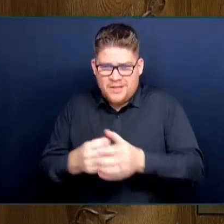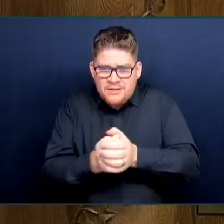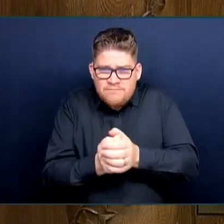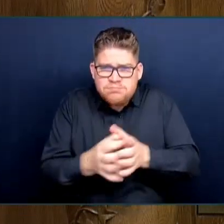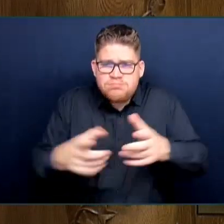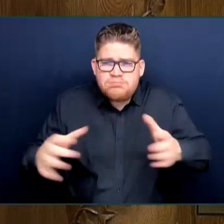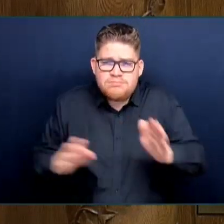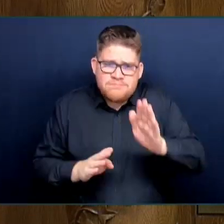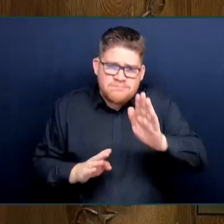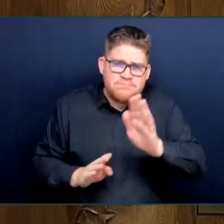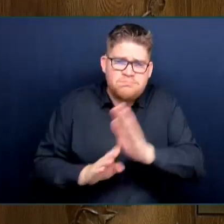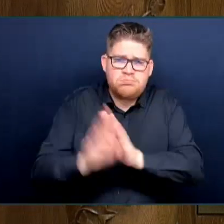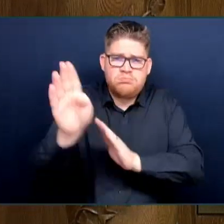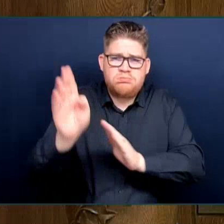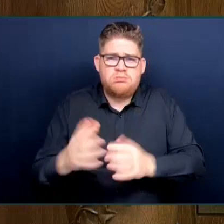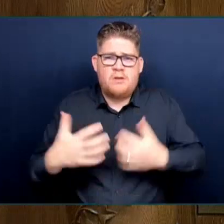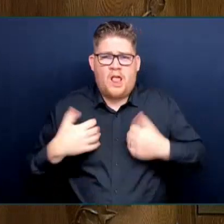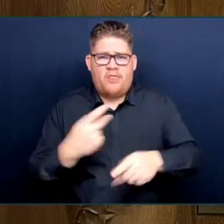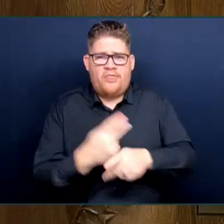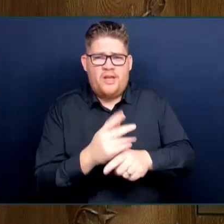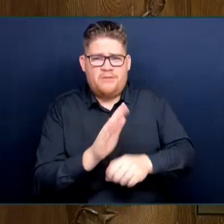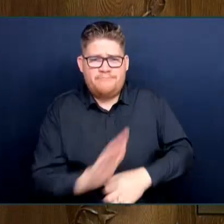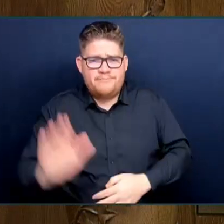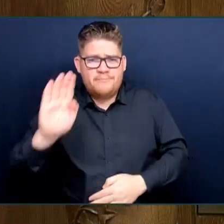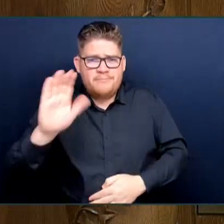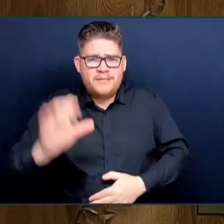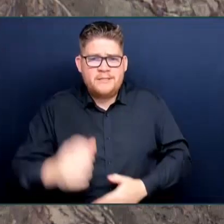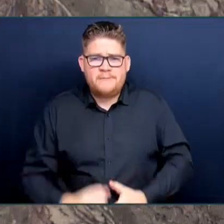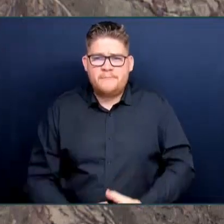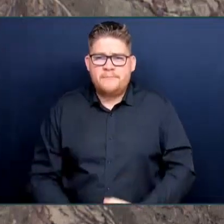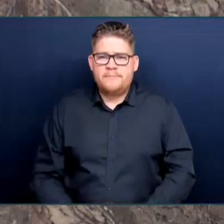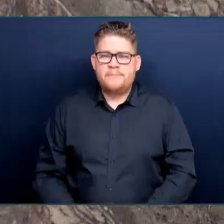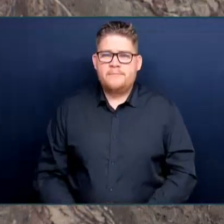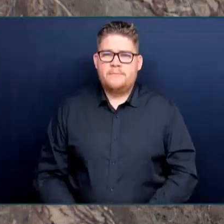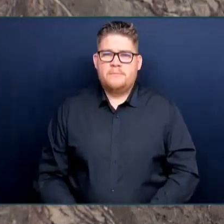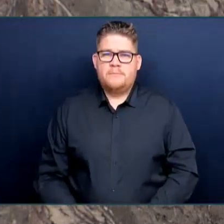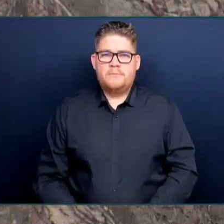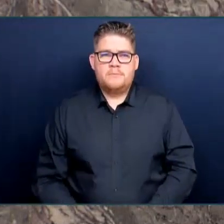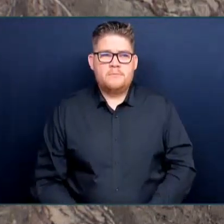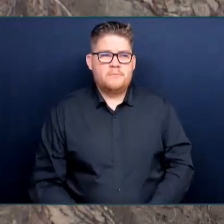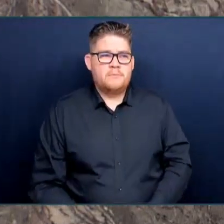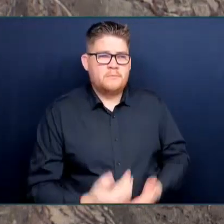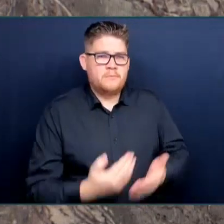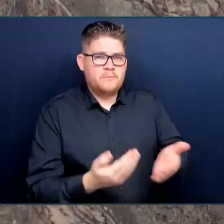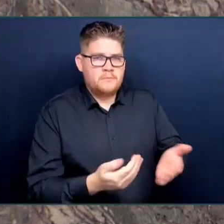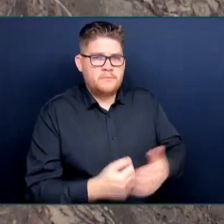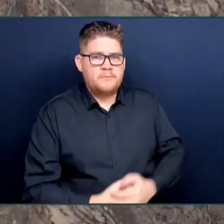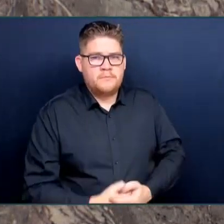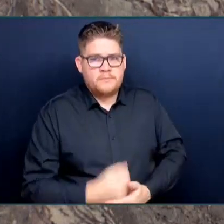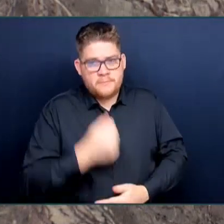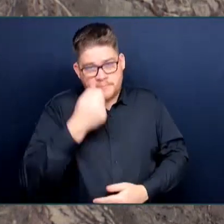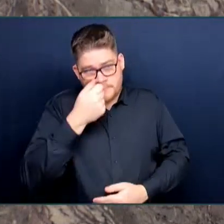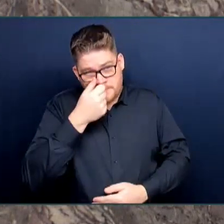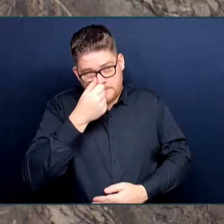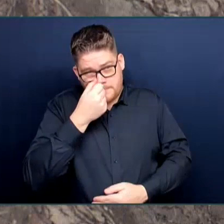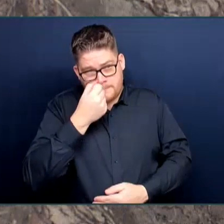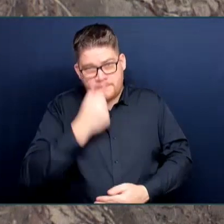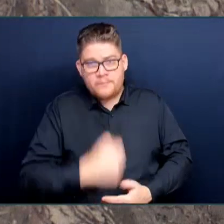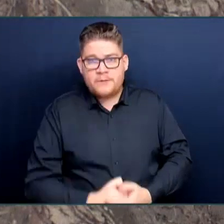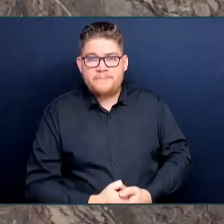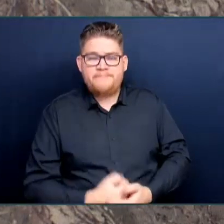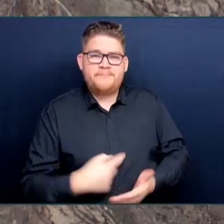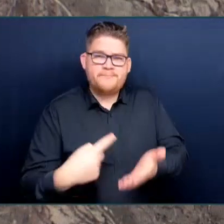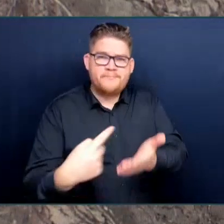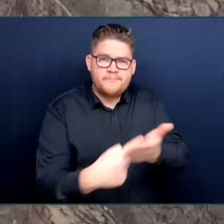Opposition House Leader. Thank you, Mr. Speaker. Well, on the question of physician assistants practicing in British Columbia, the